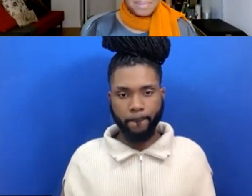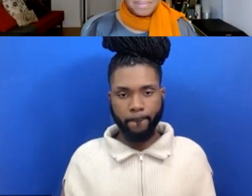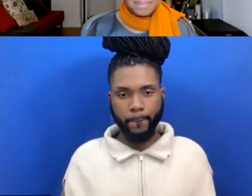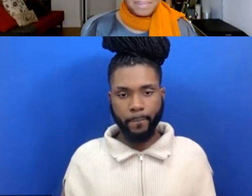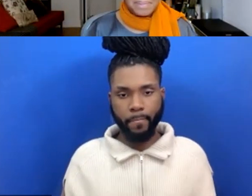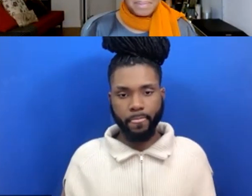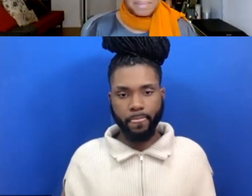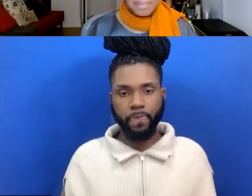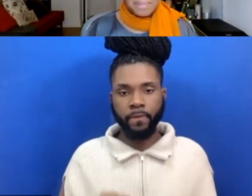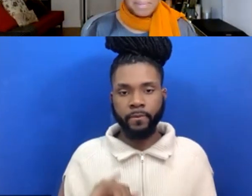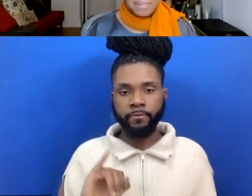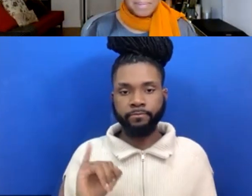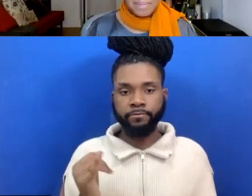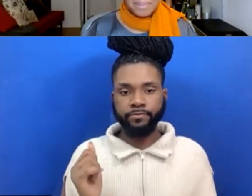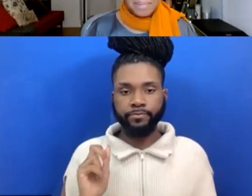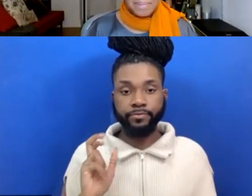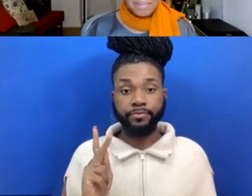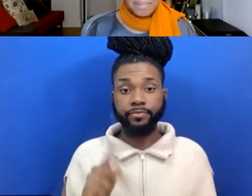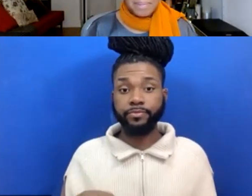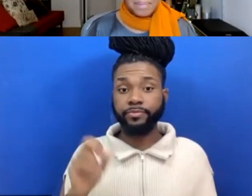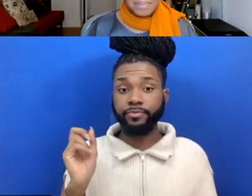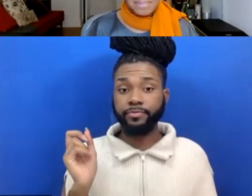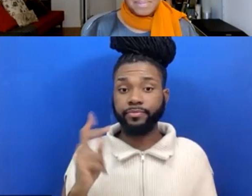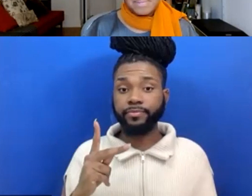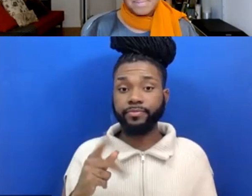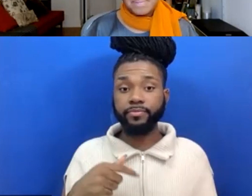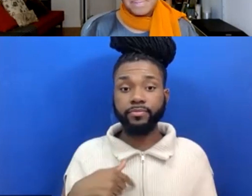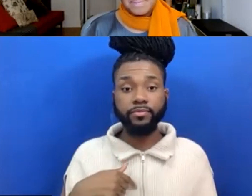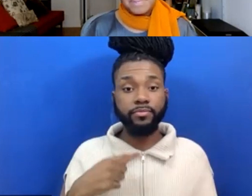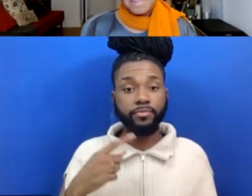Okay, I think we may have reached, I